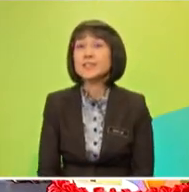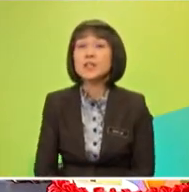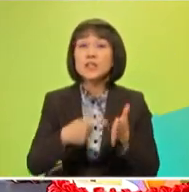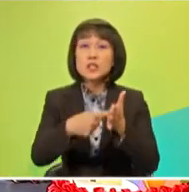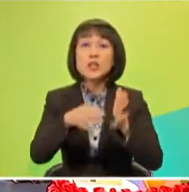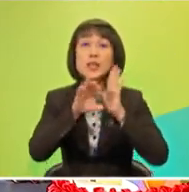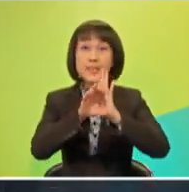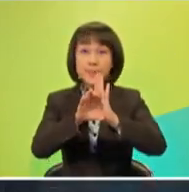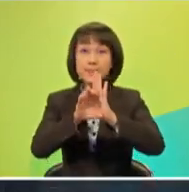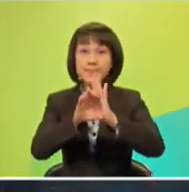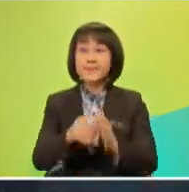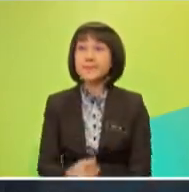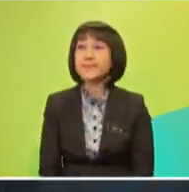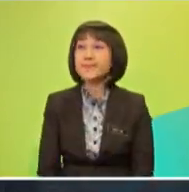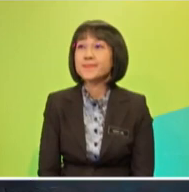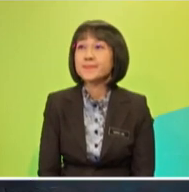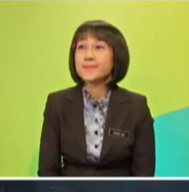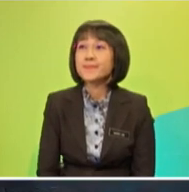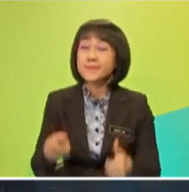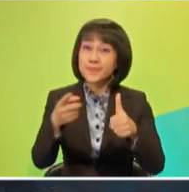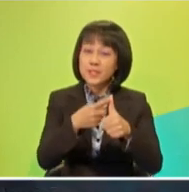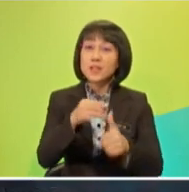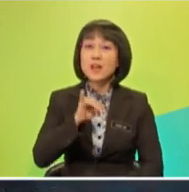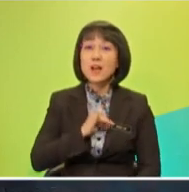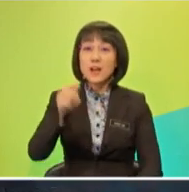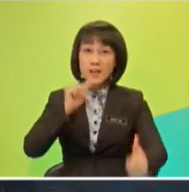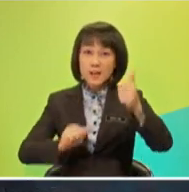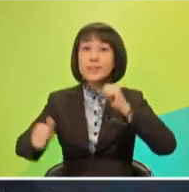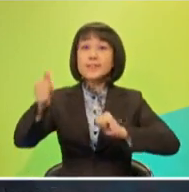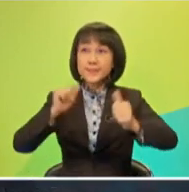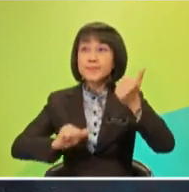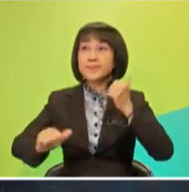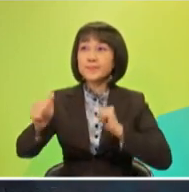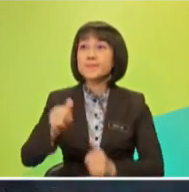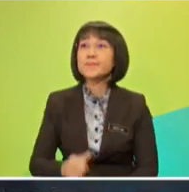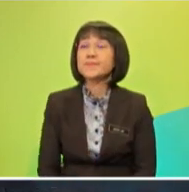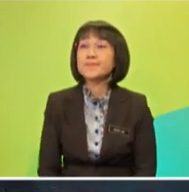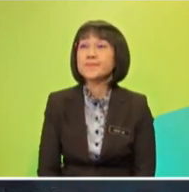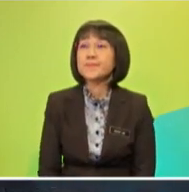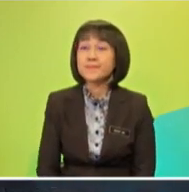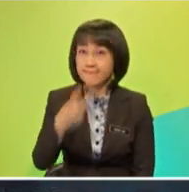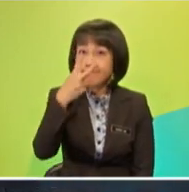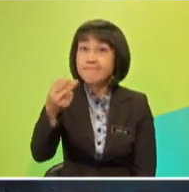teacher. Is that okay? Of course. Okay. Okay. I will act out the action. All right.